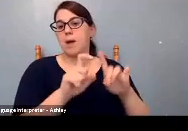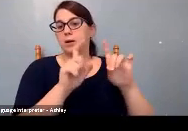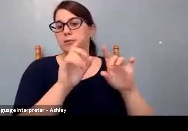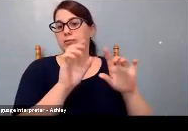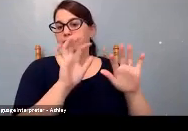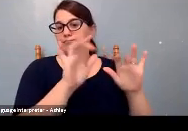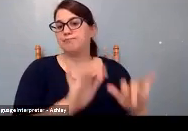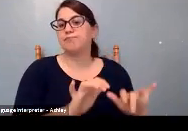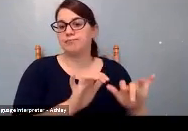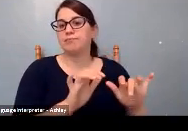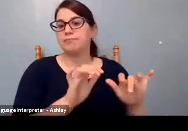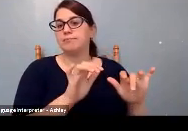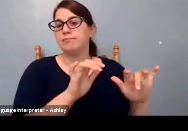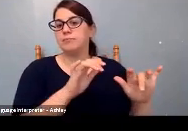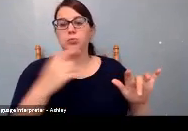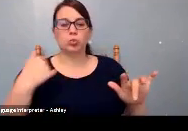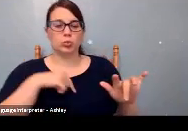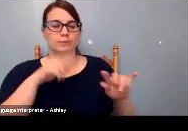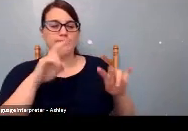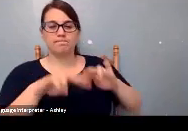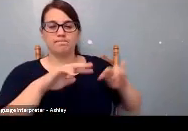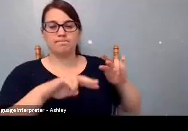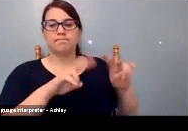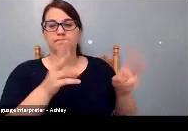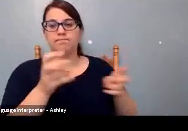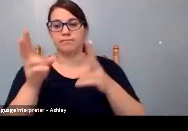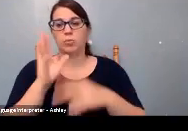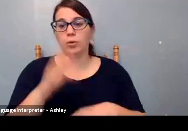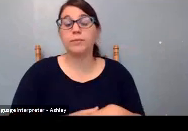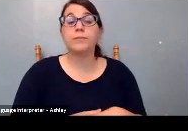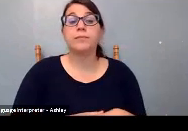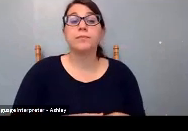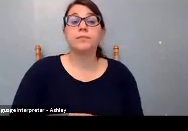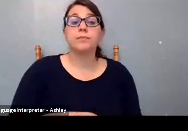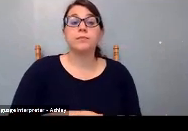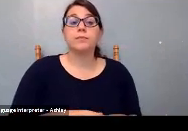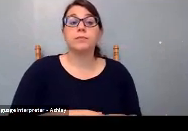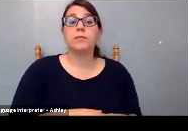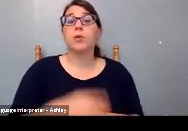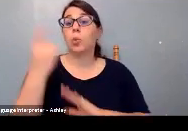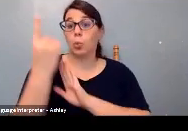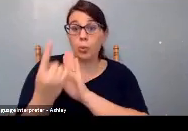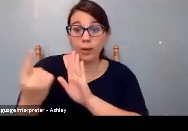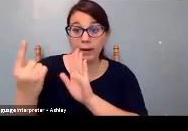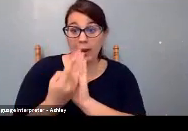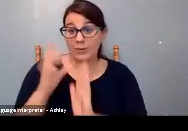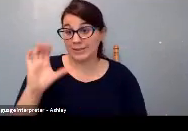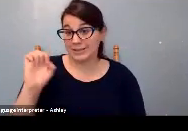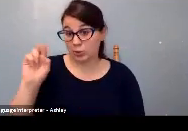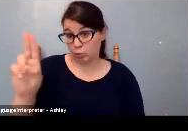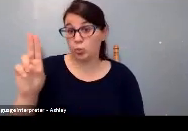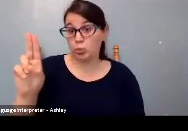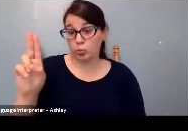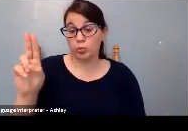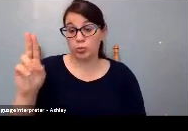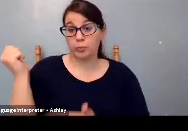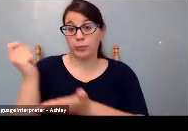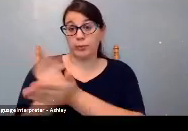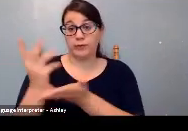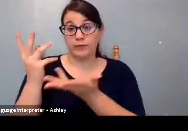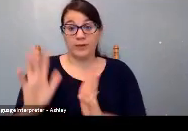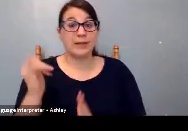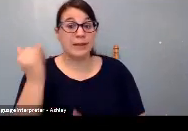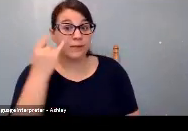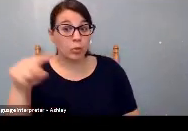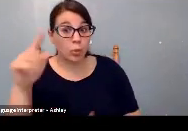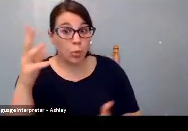1 hour of social work continuing ed has been approved for this session. For the attendees that are seeking social work CEs,